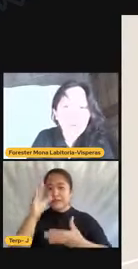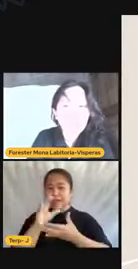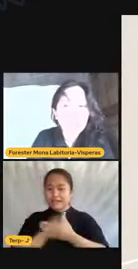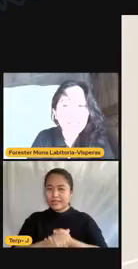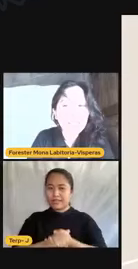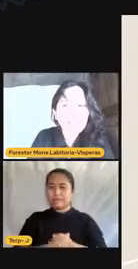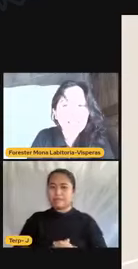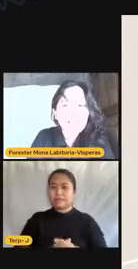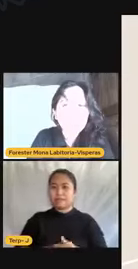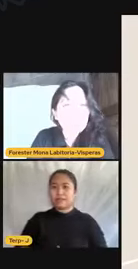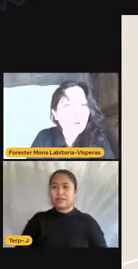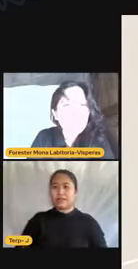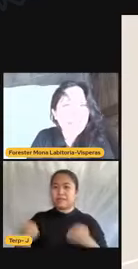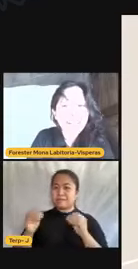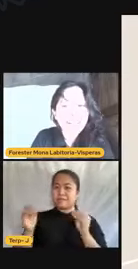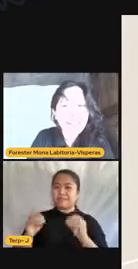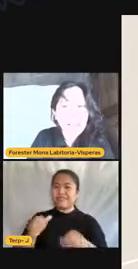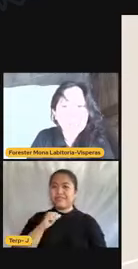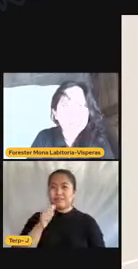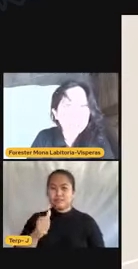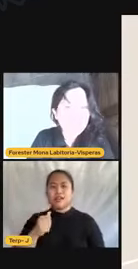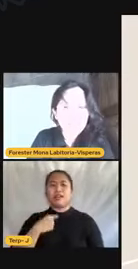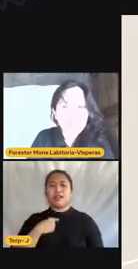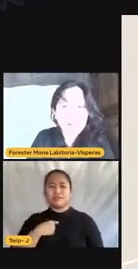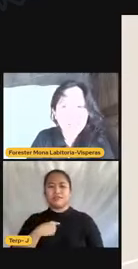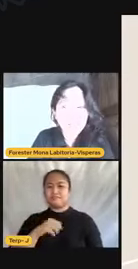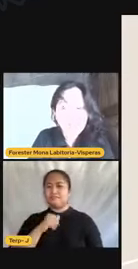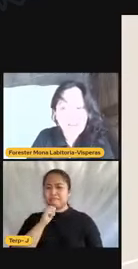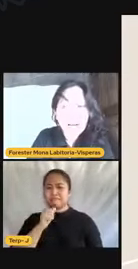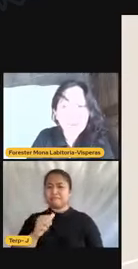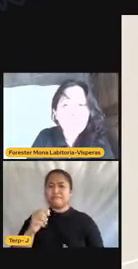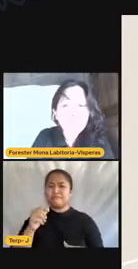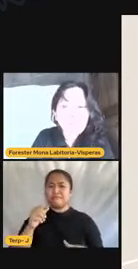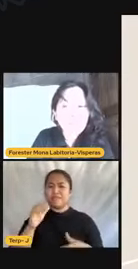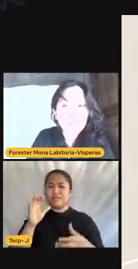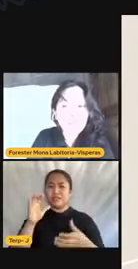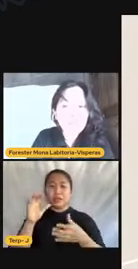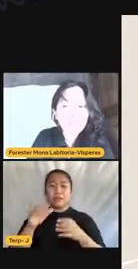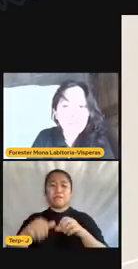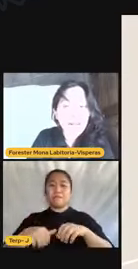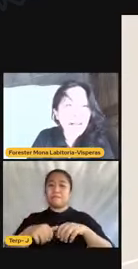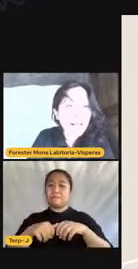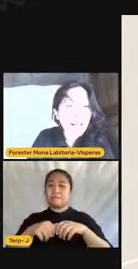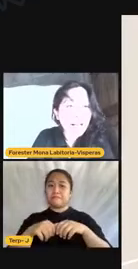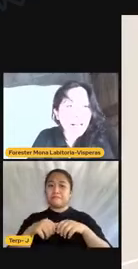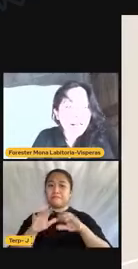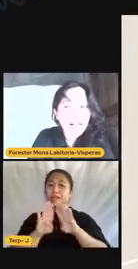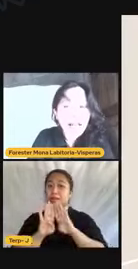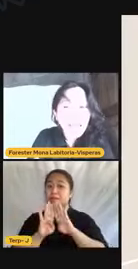broken family. Hindi naman po ako mag-aanak ng apat kung hindi ko mahal yun. We pray for him.